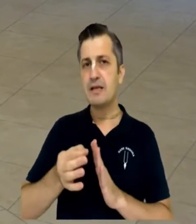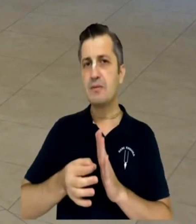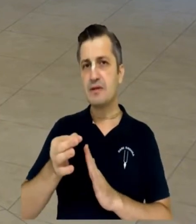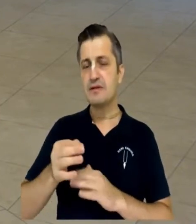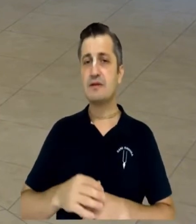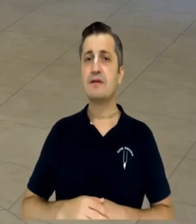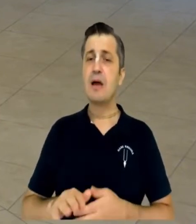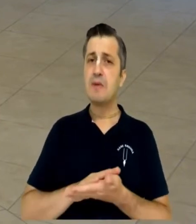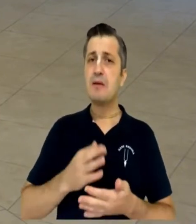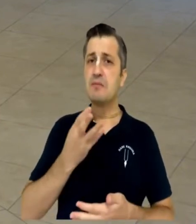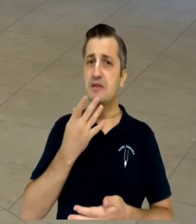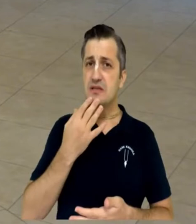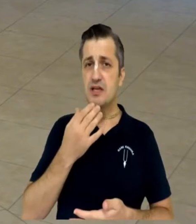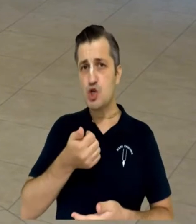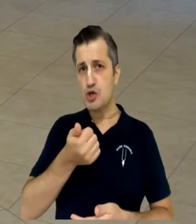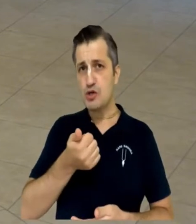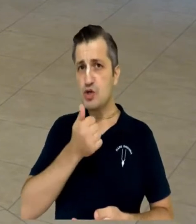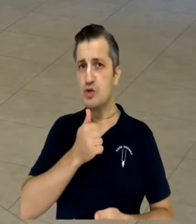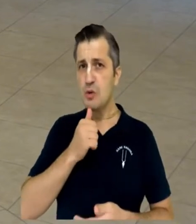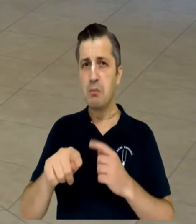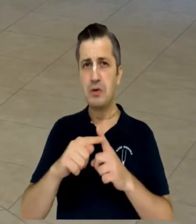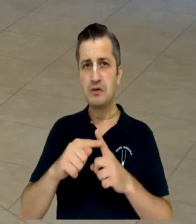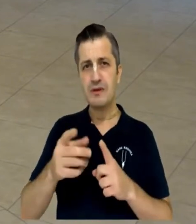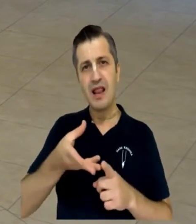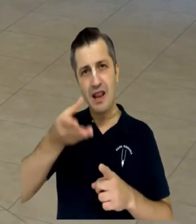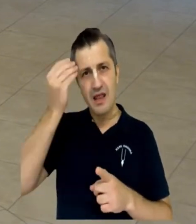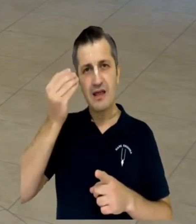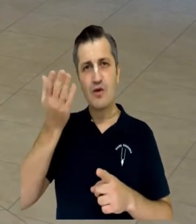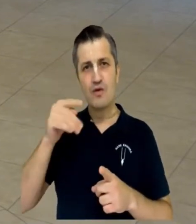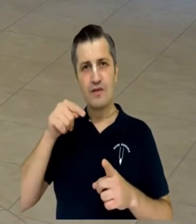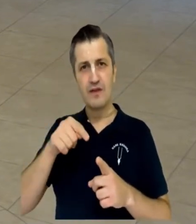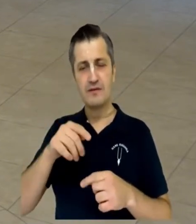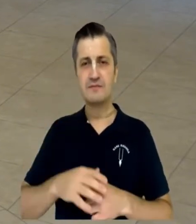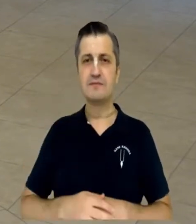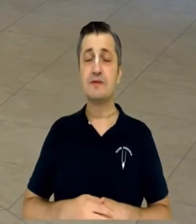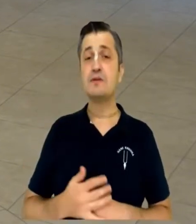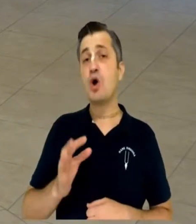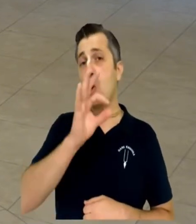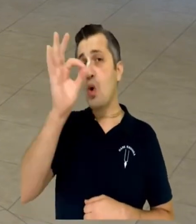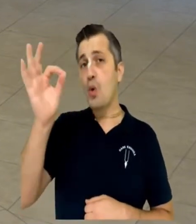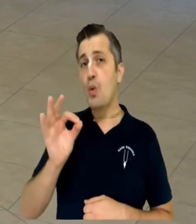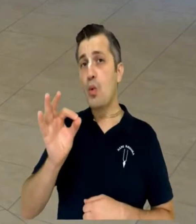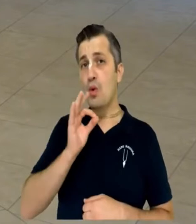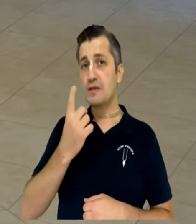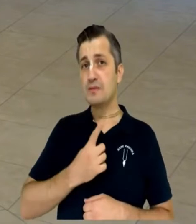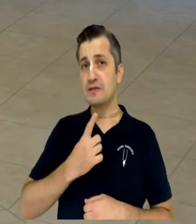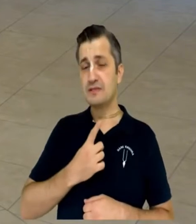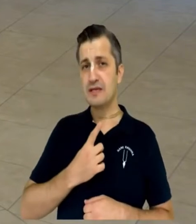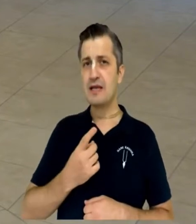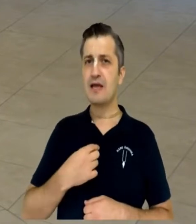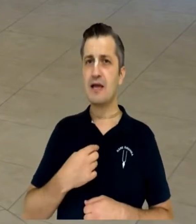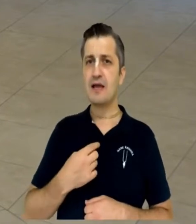mistakes. So the question we have to ask ourselves is how to connect mistakes to Krishna and find meaning in